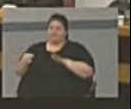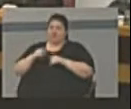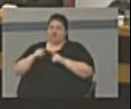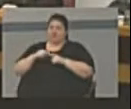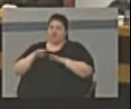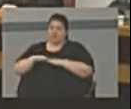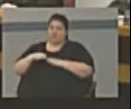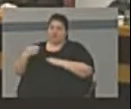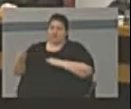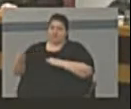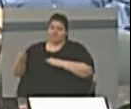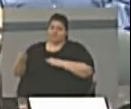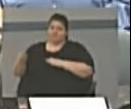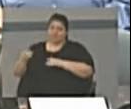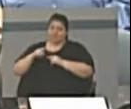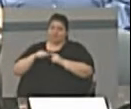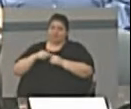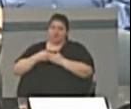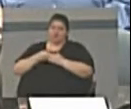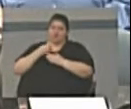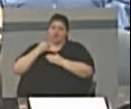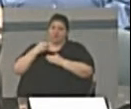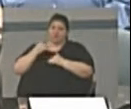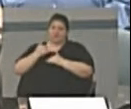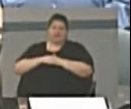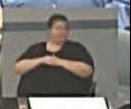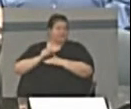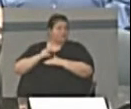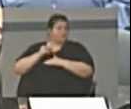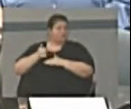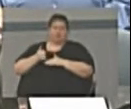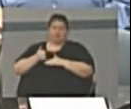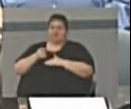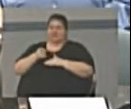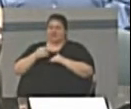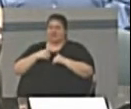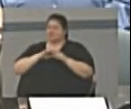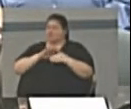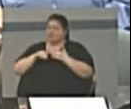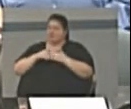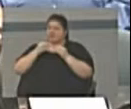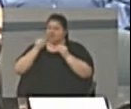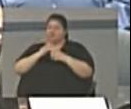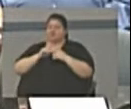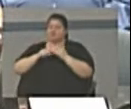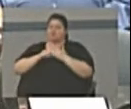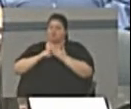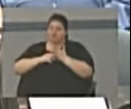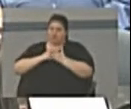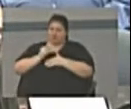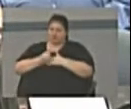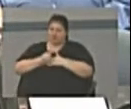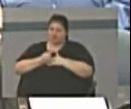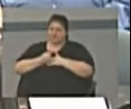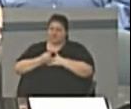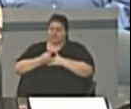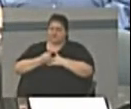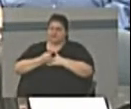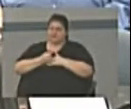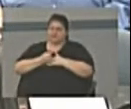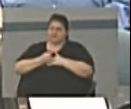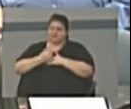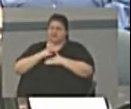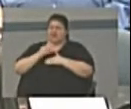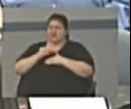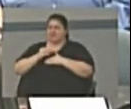it up, when you get home tonight or tomorrow, it has all the information about the project or